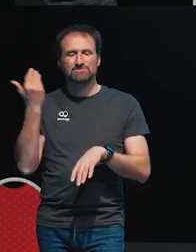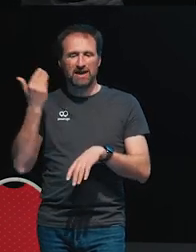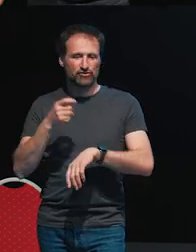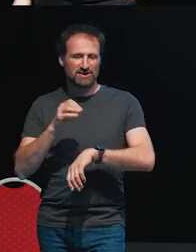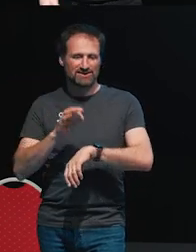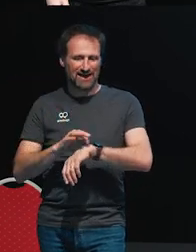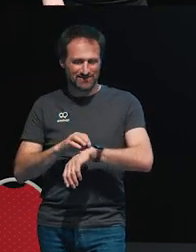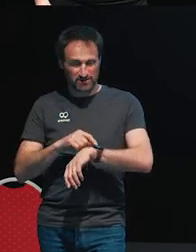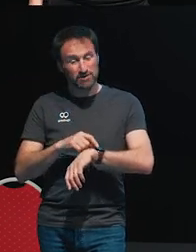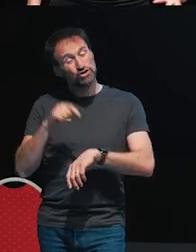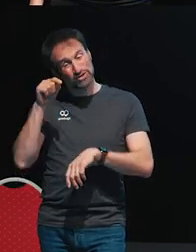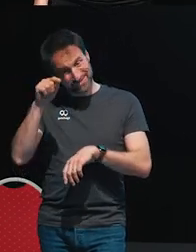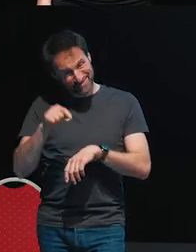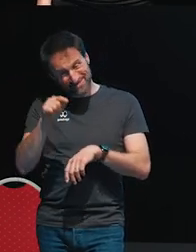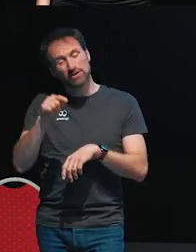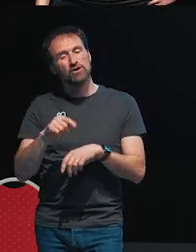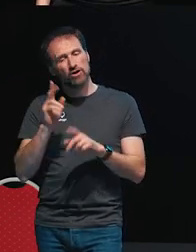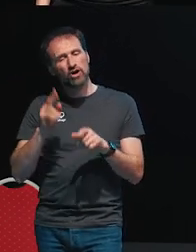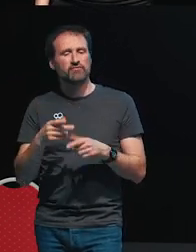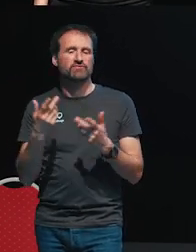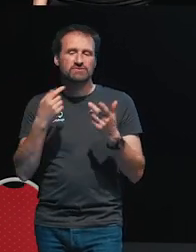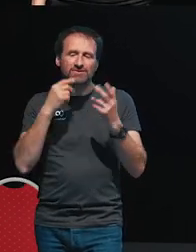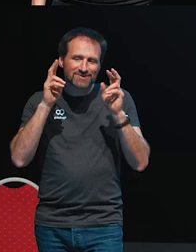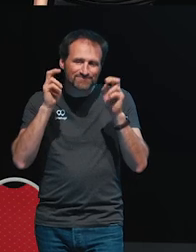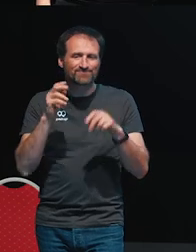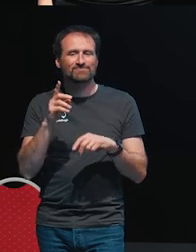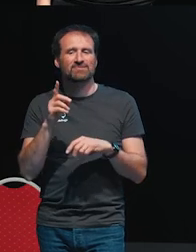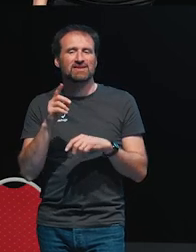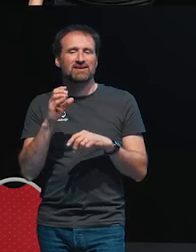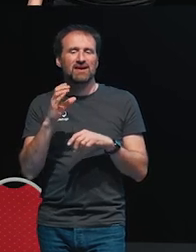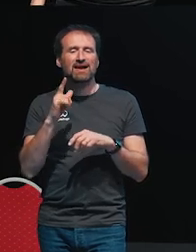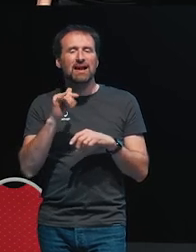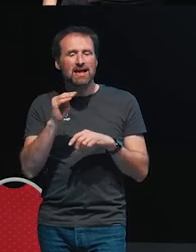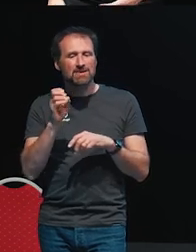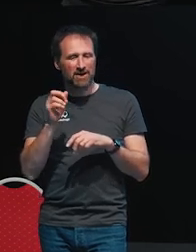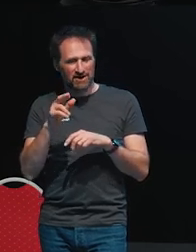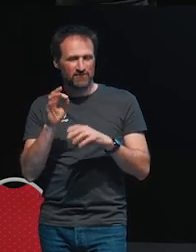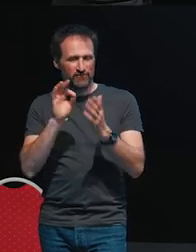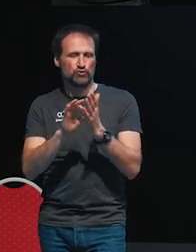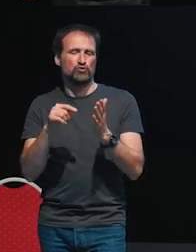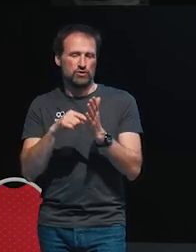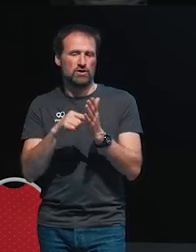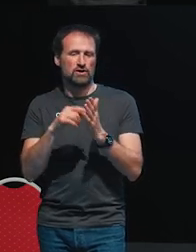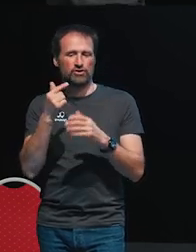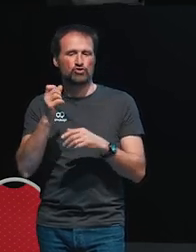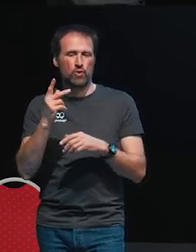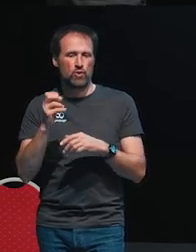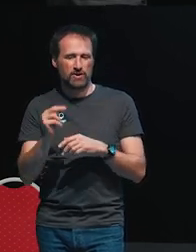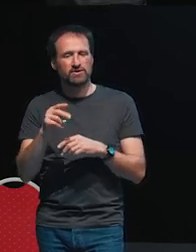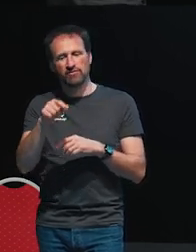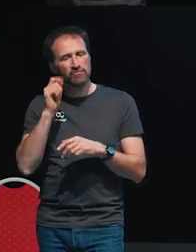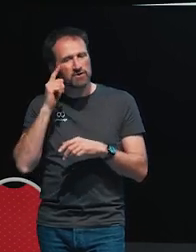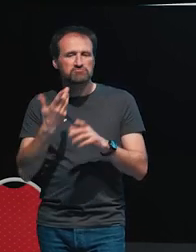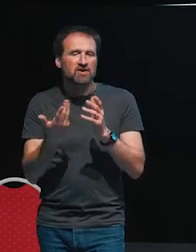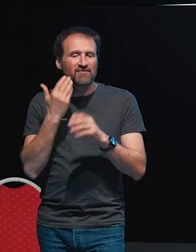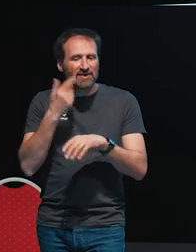the JSON Web Token. These are useful because an expiry date, for example, is something that you will probably